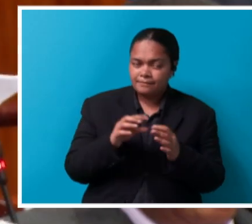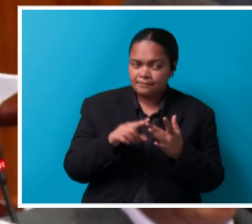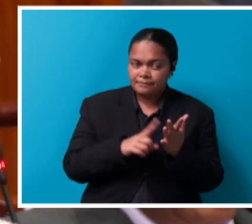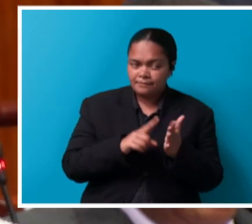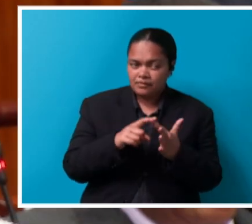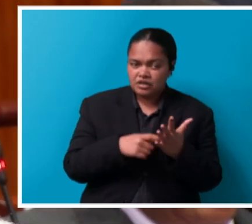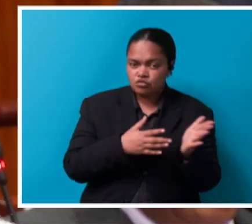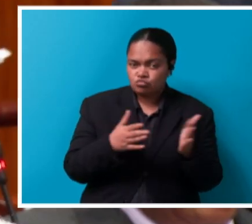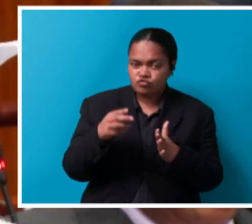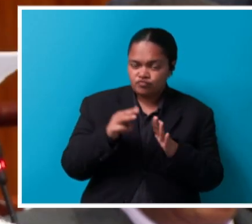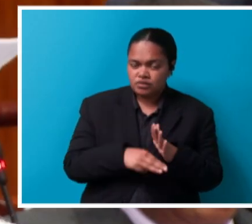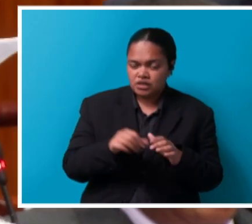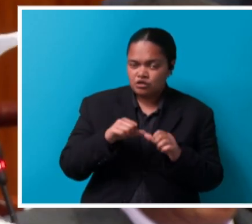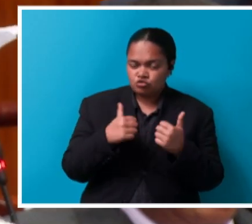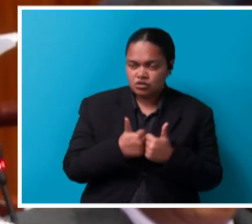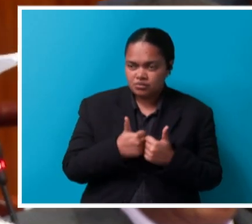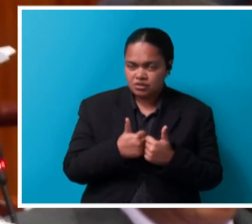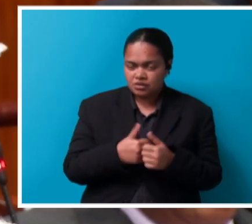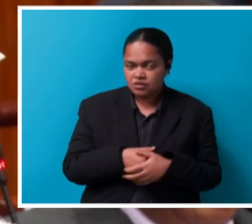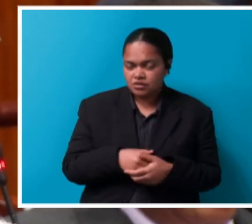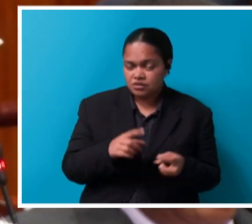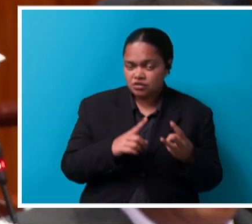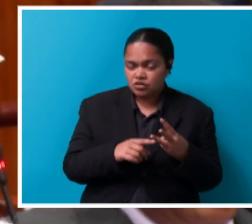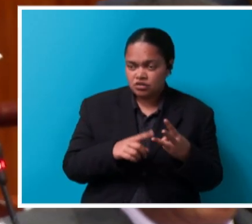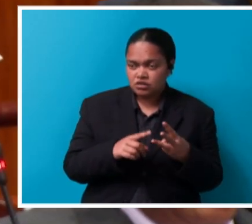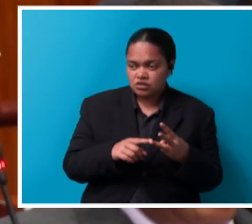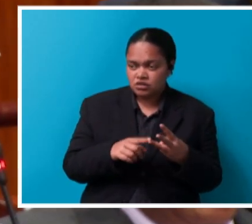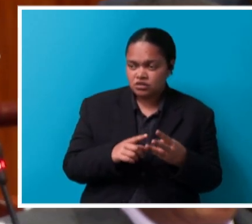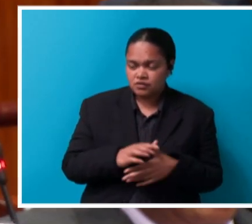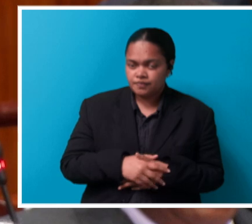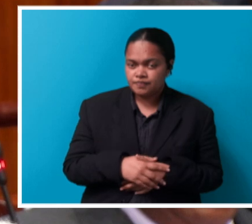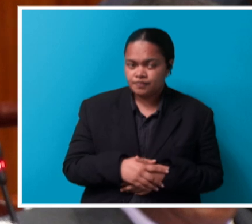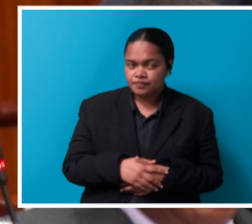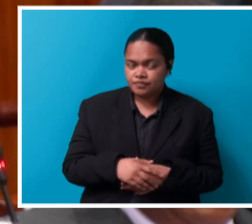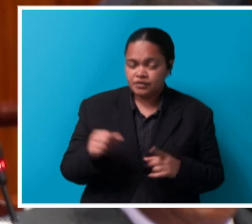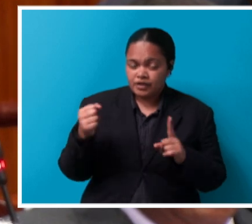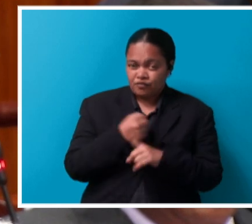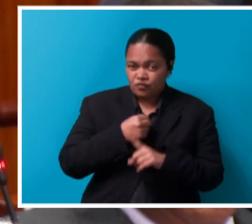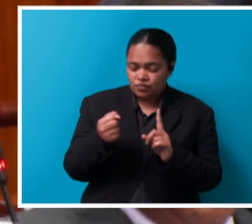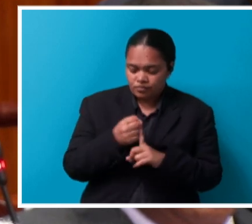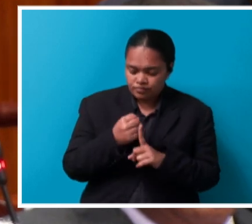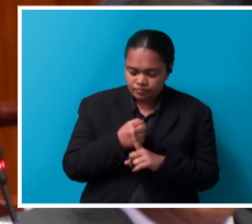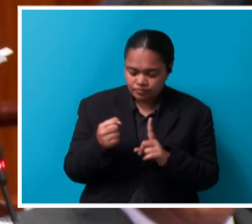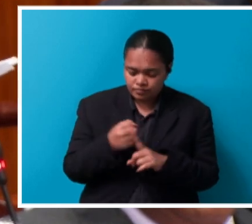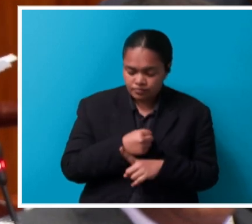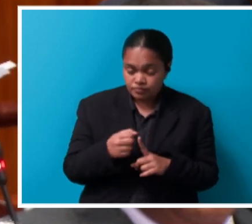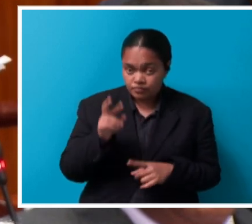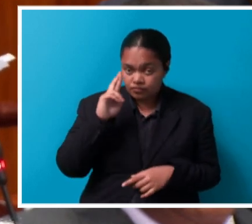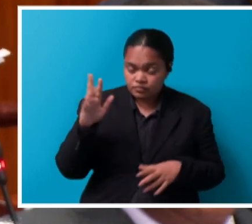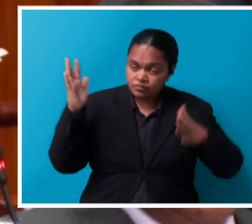mobility agreements. 3, dispute resolution and advocacy. Mr. Speaker,